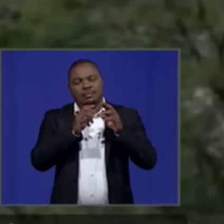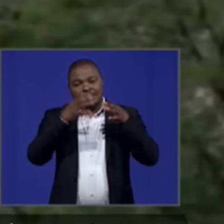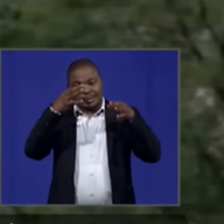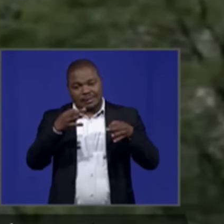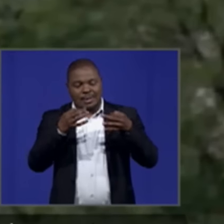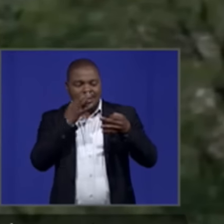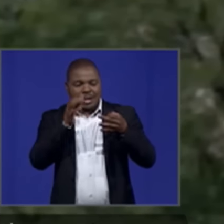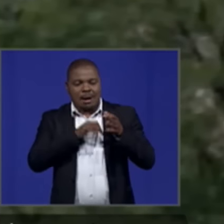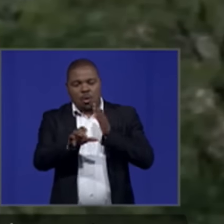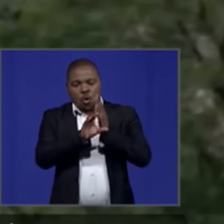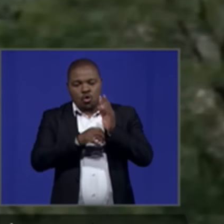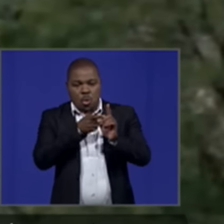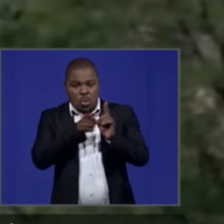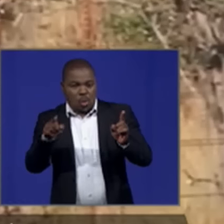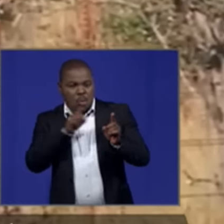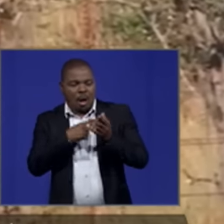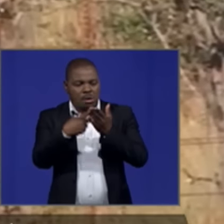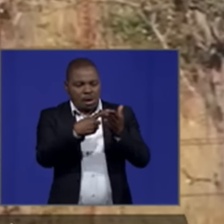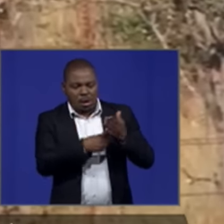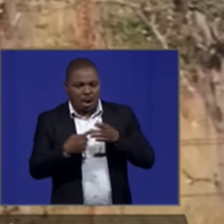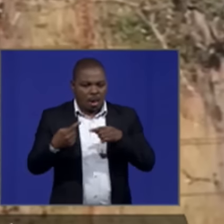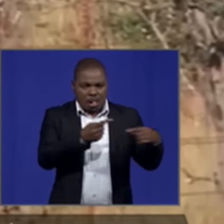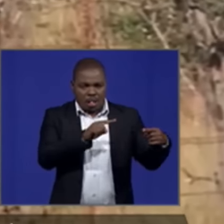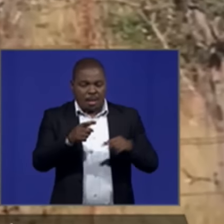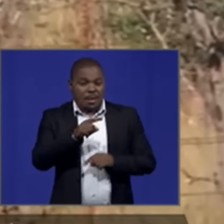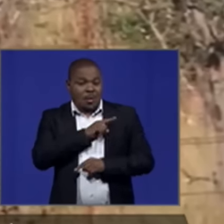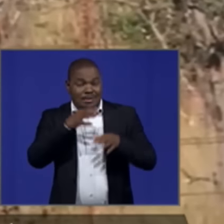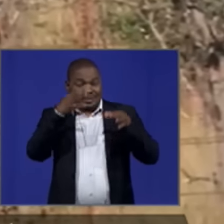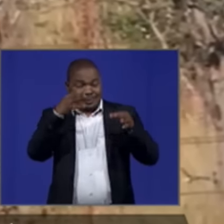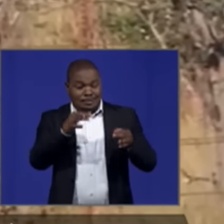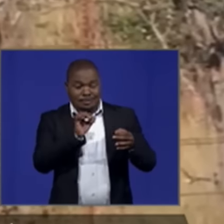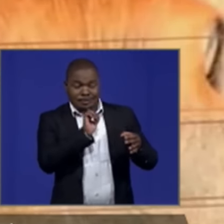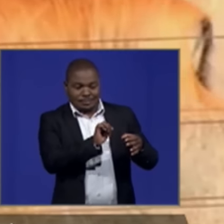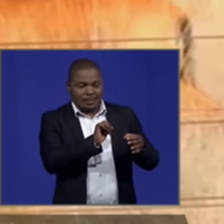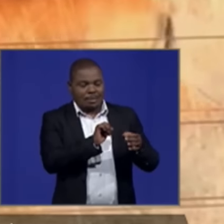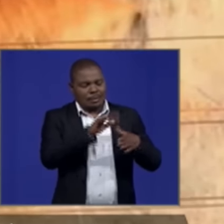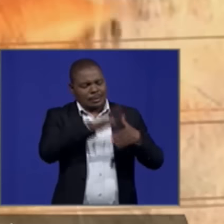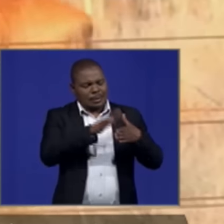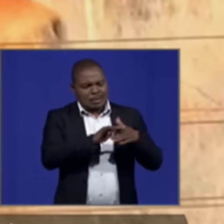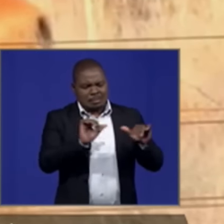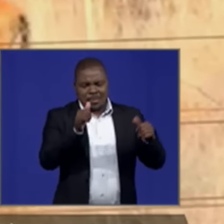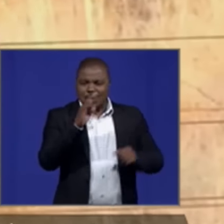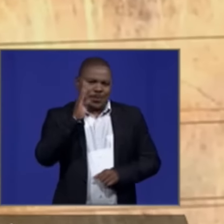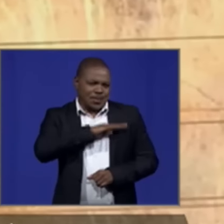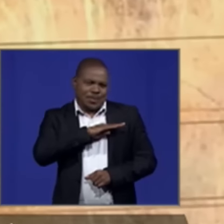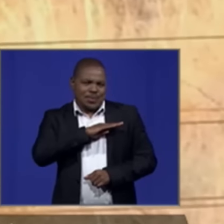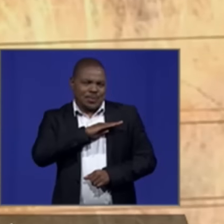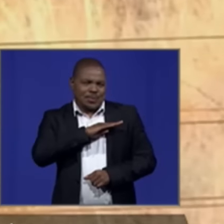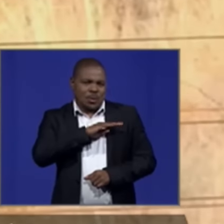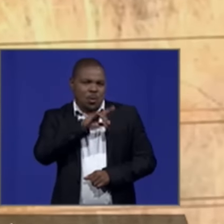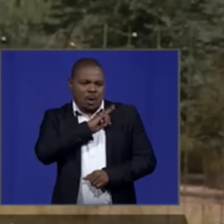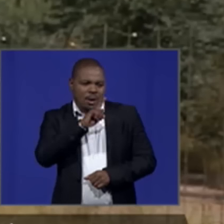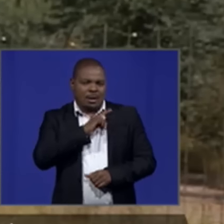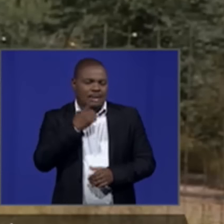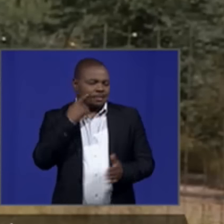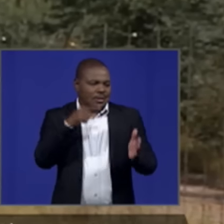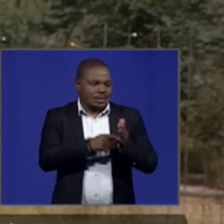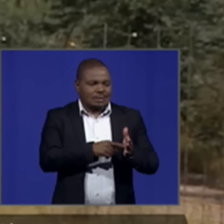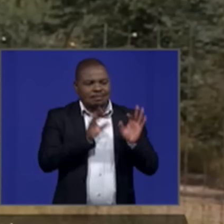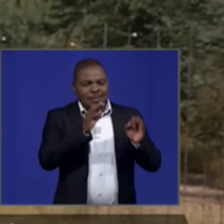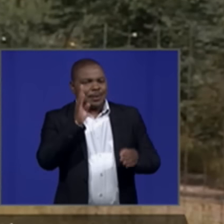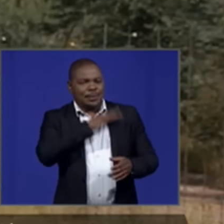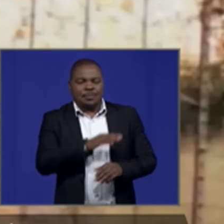ka dingangisano tse di farologaneng ka ntlha ya gore tshwetso e tserwe ntle le mabaka a tsepameng go ya ka bopaki jo bo